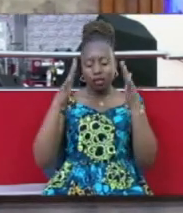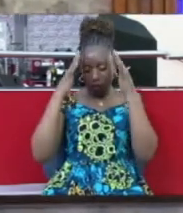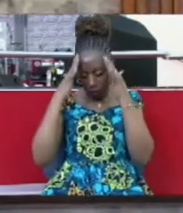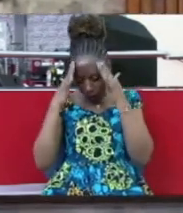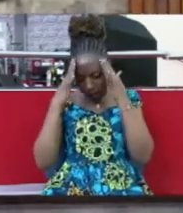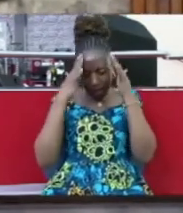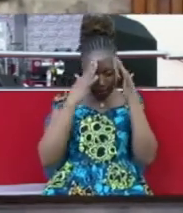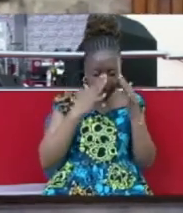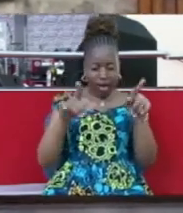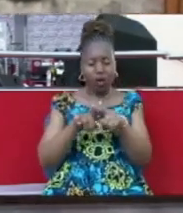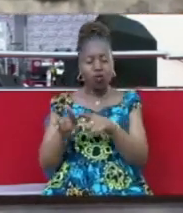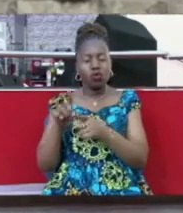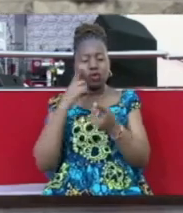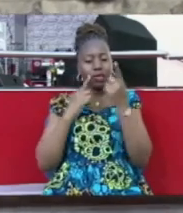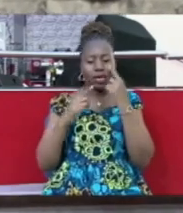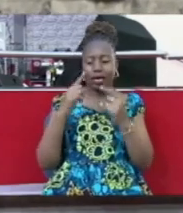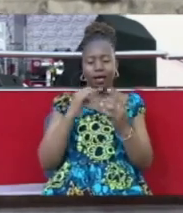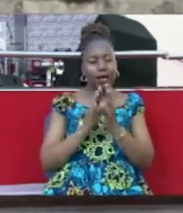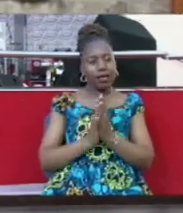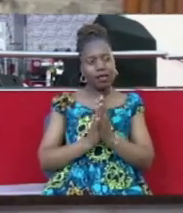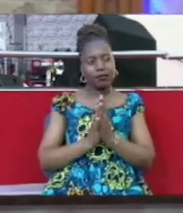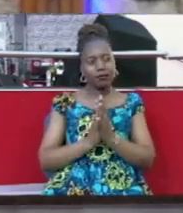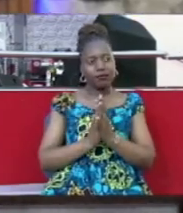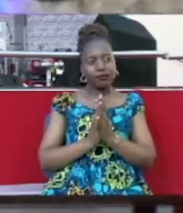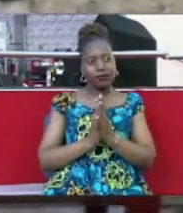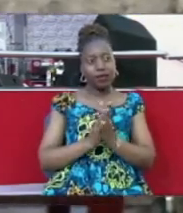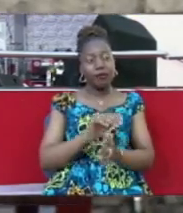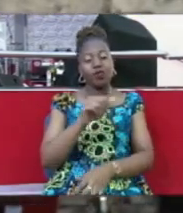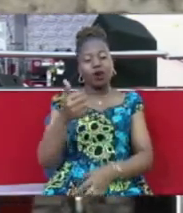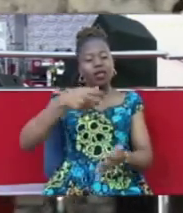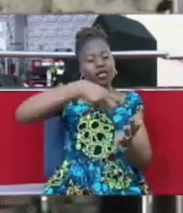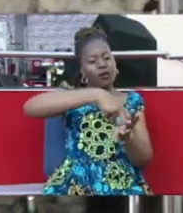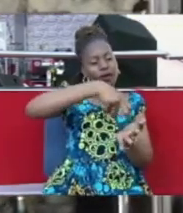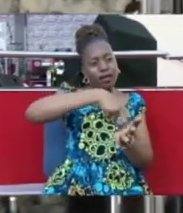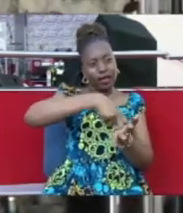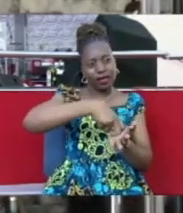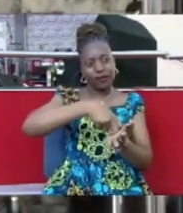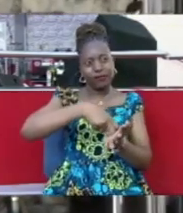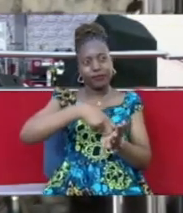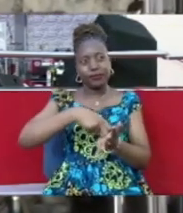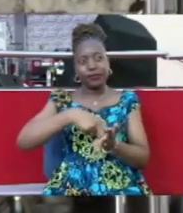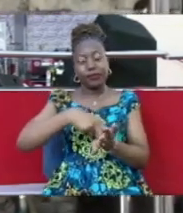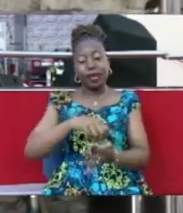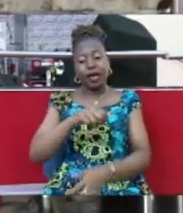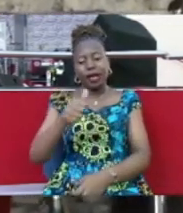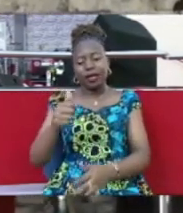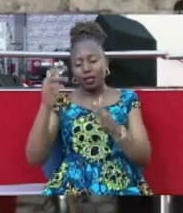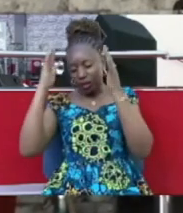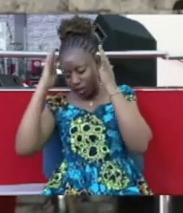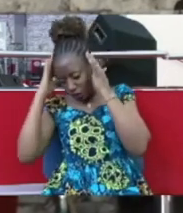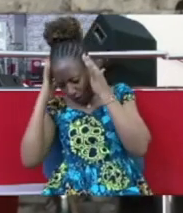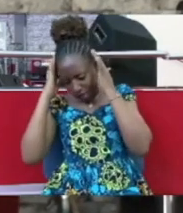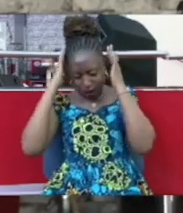were lying prostrate. Others were kneeling. Others were wailing while on